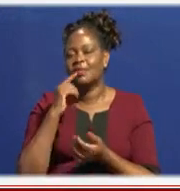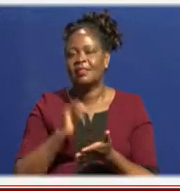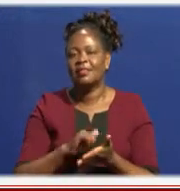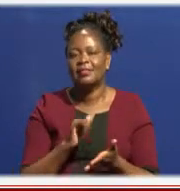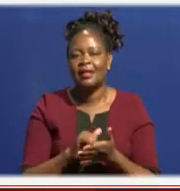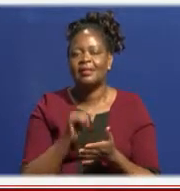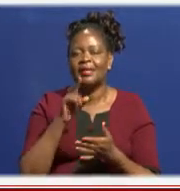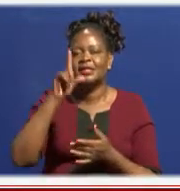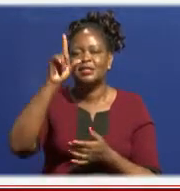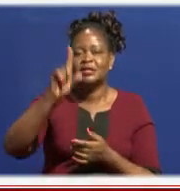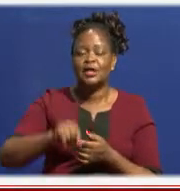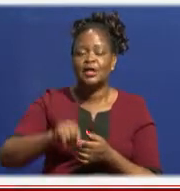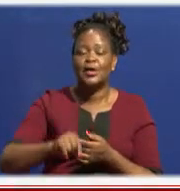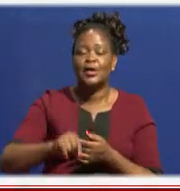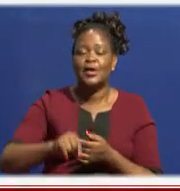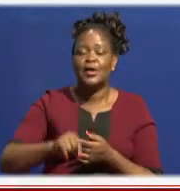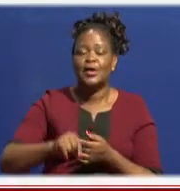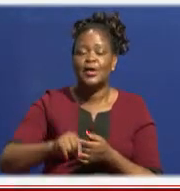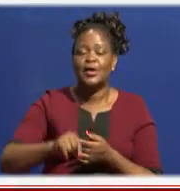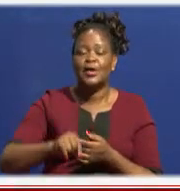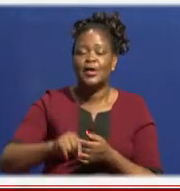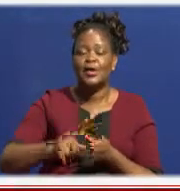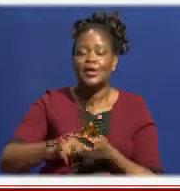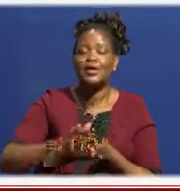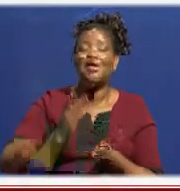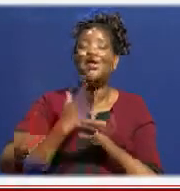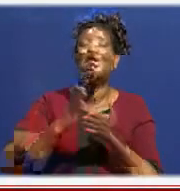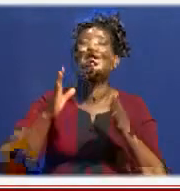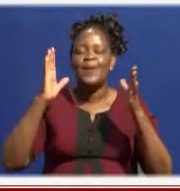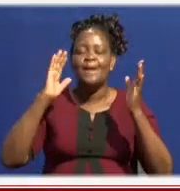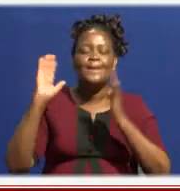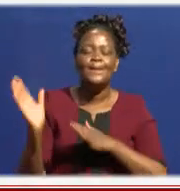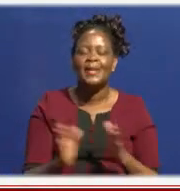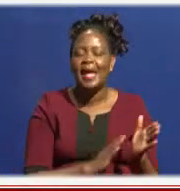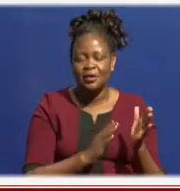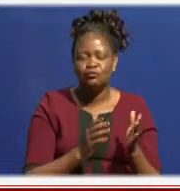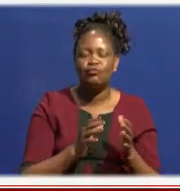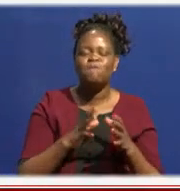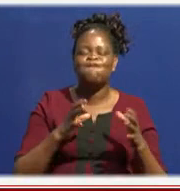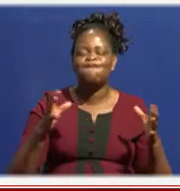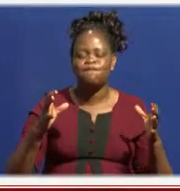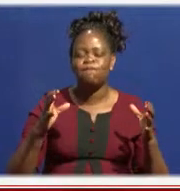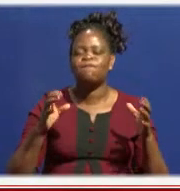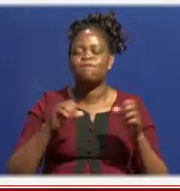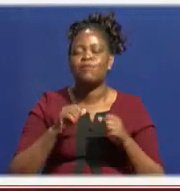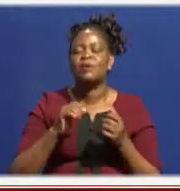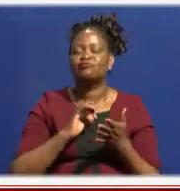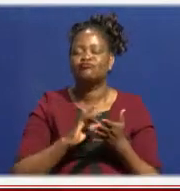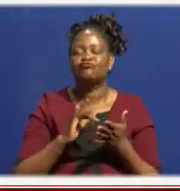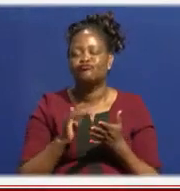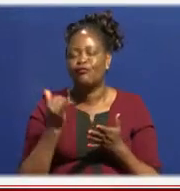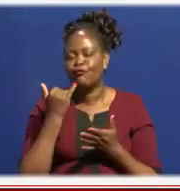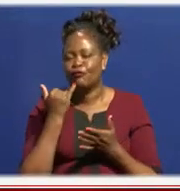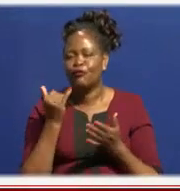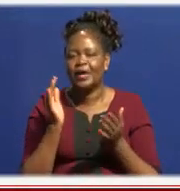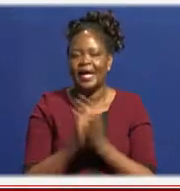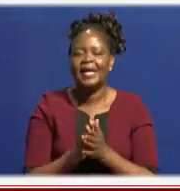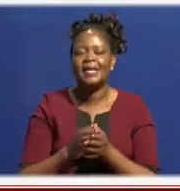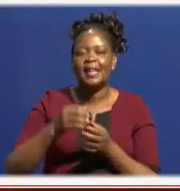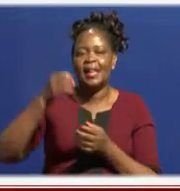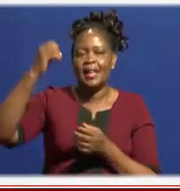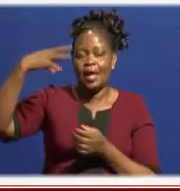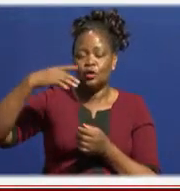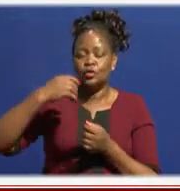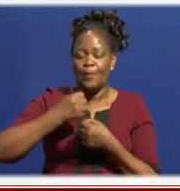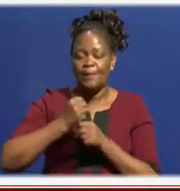says the affordable smartphone production had a plan to expand the range of smart devices and electronics